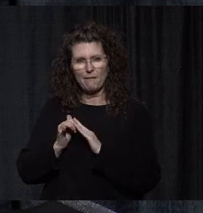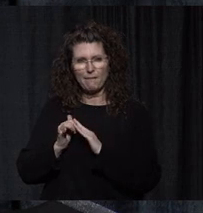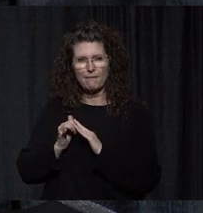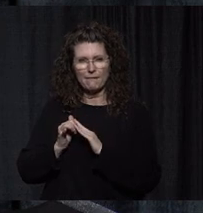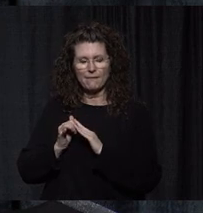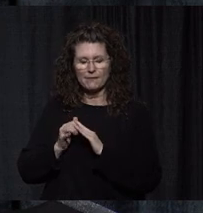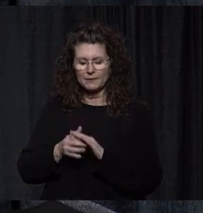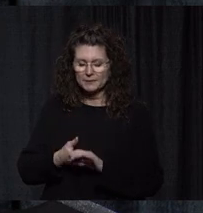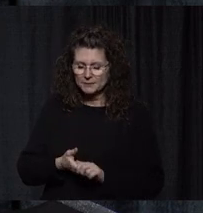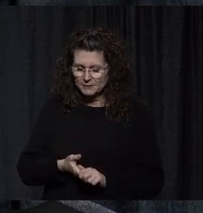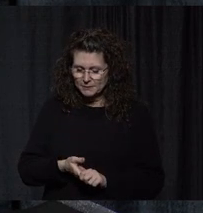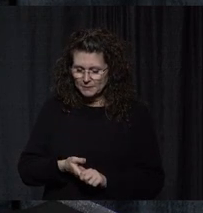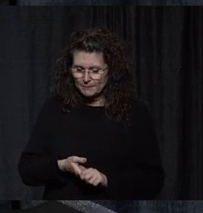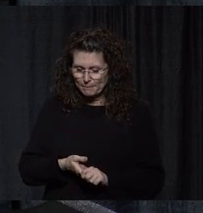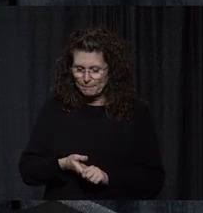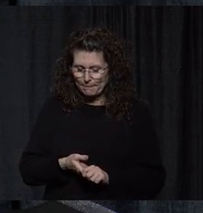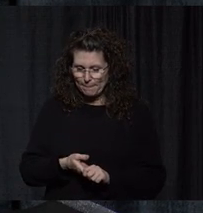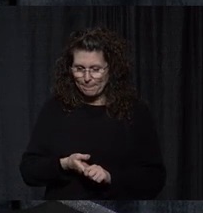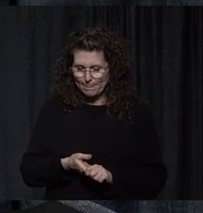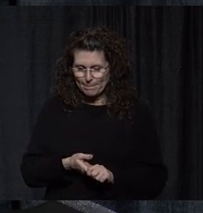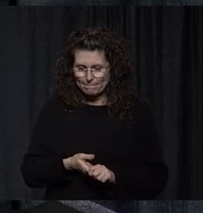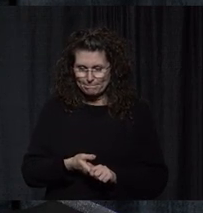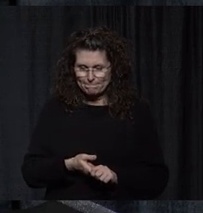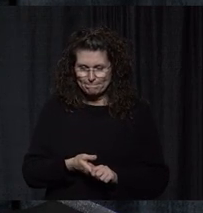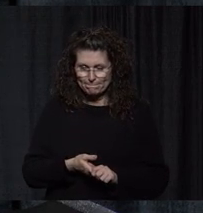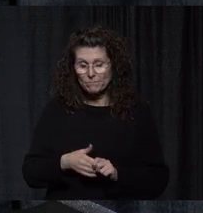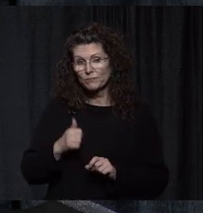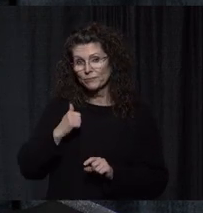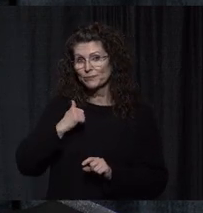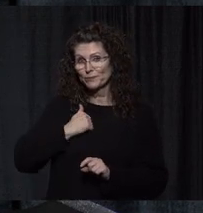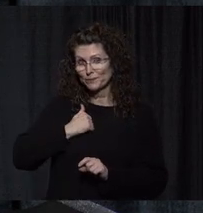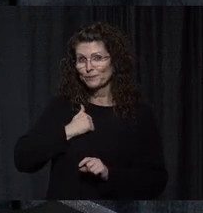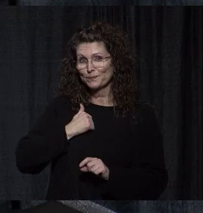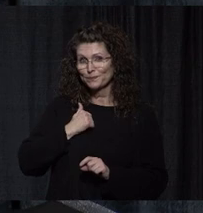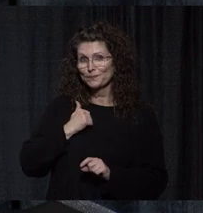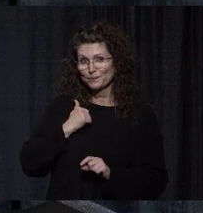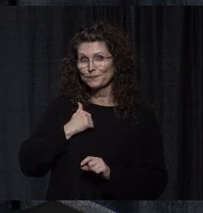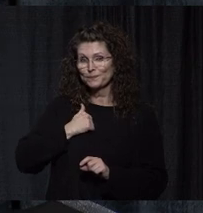And I was particularly interested in Canada's